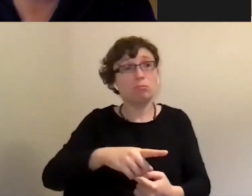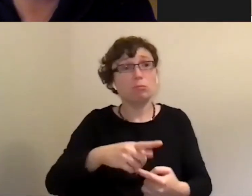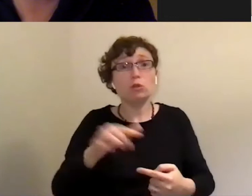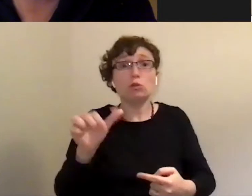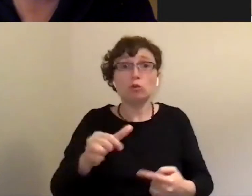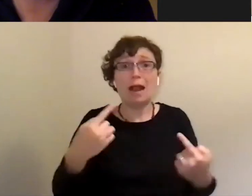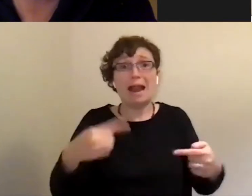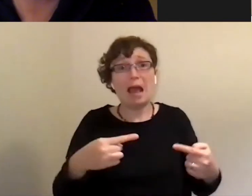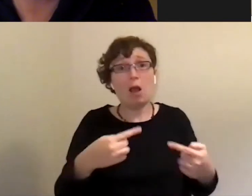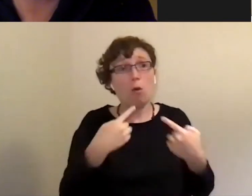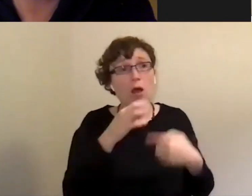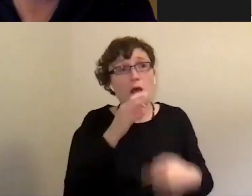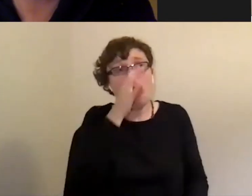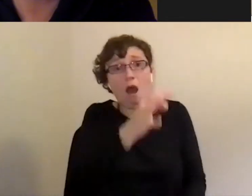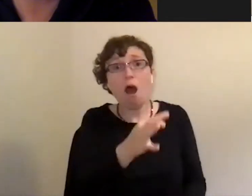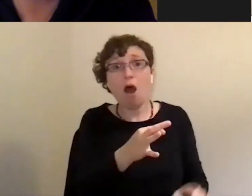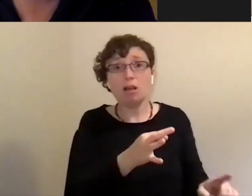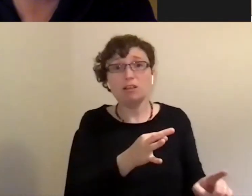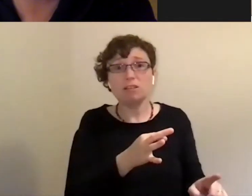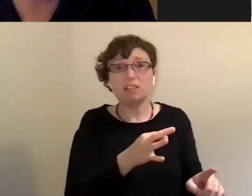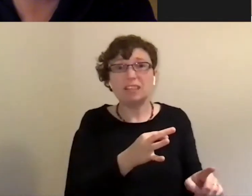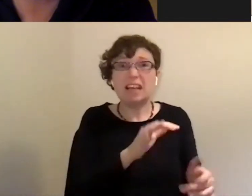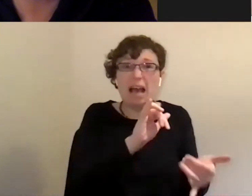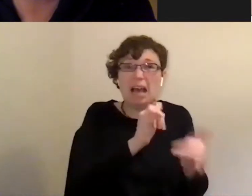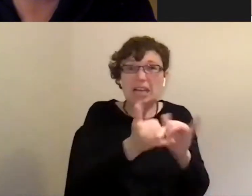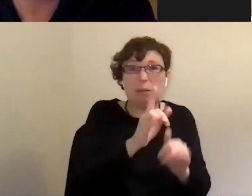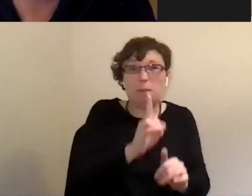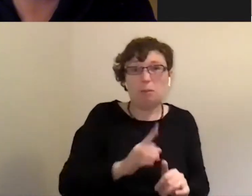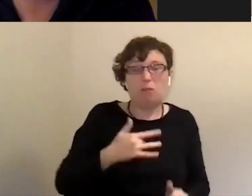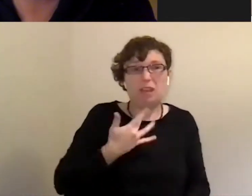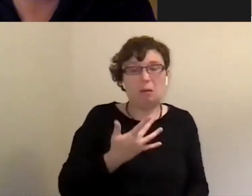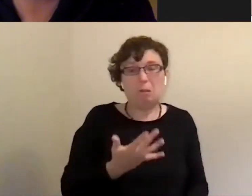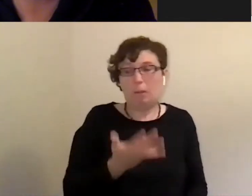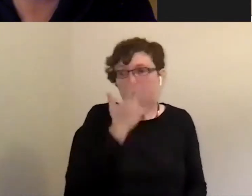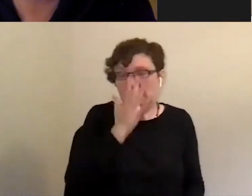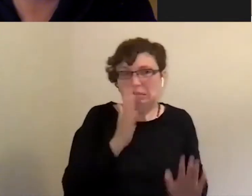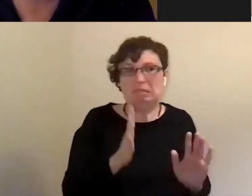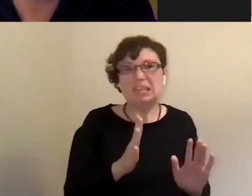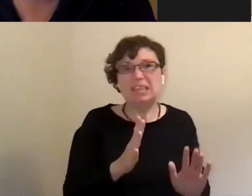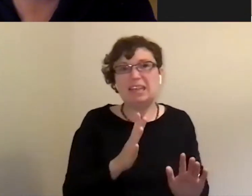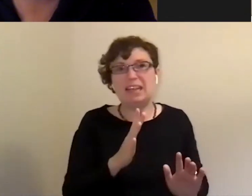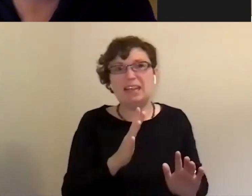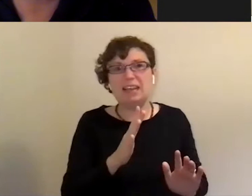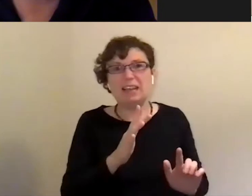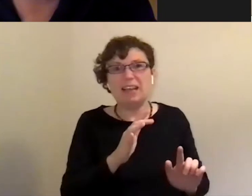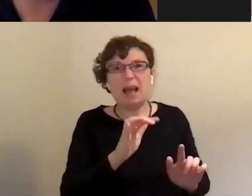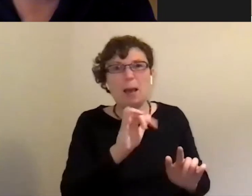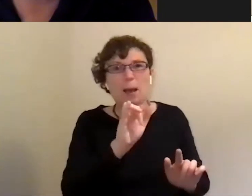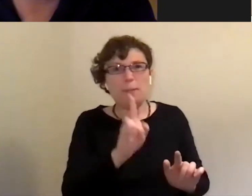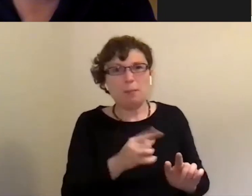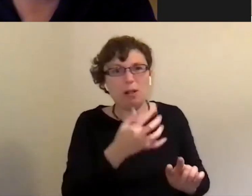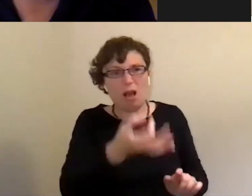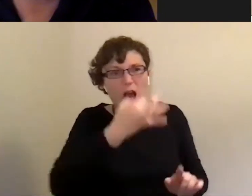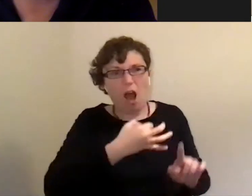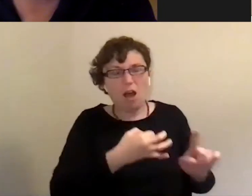shamed. A lot of people, for example, cultural appropriation, a lot of people have said to me, is it okay if I'm white and I wear braids? Is it okay if I'm this and I do